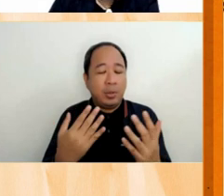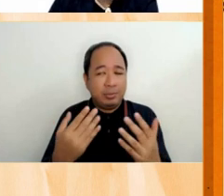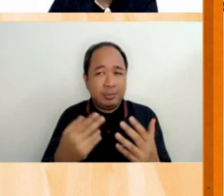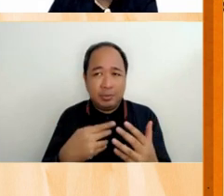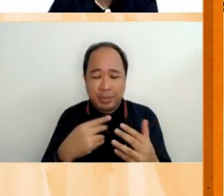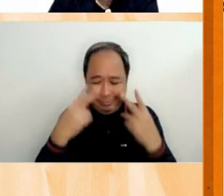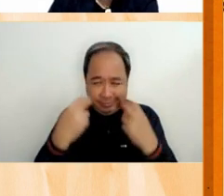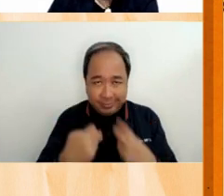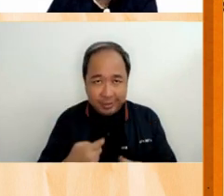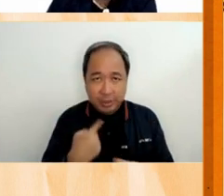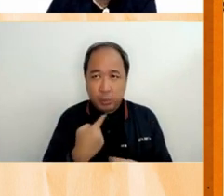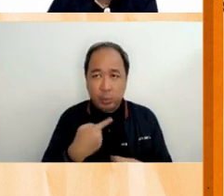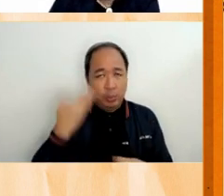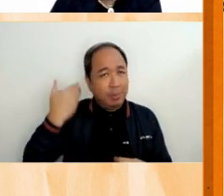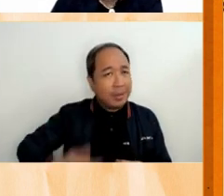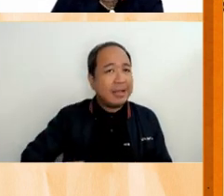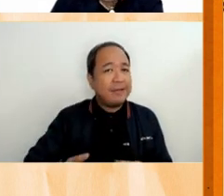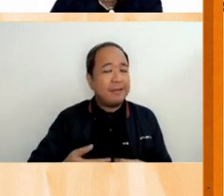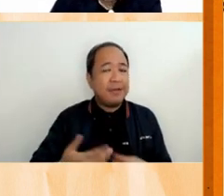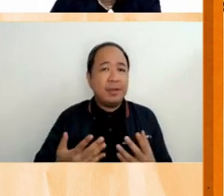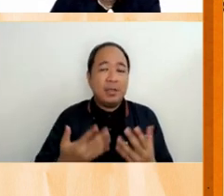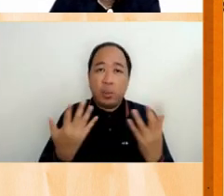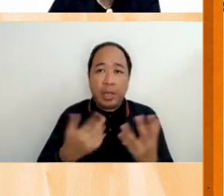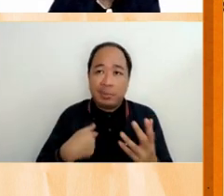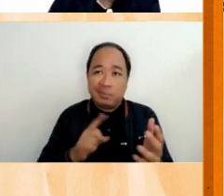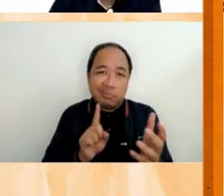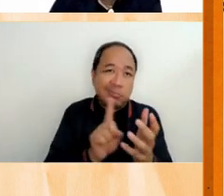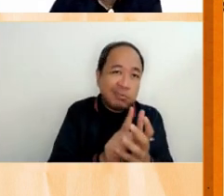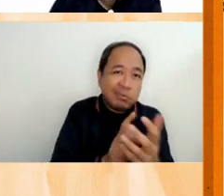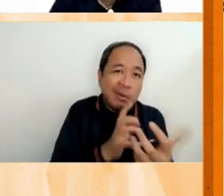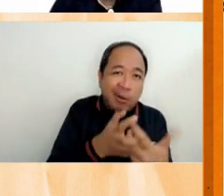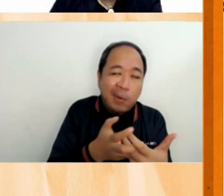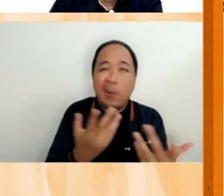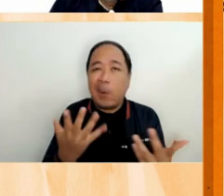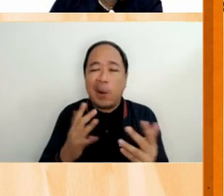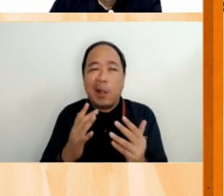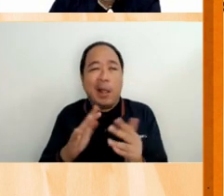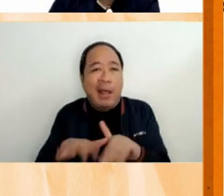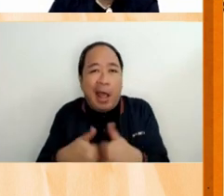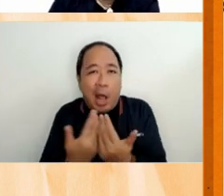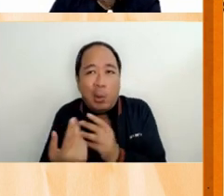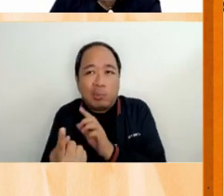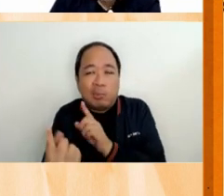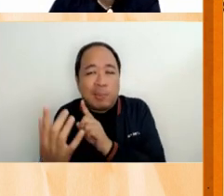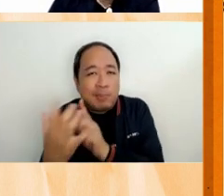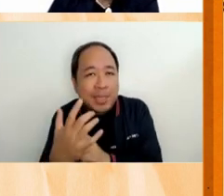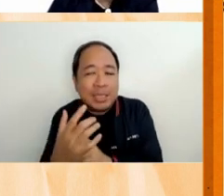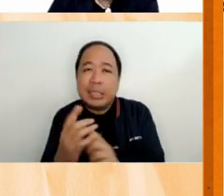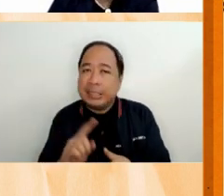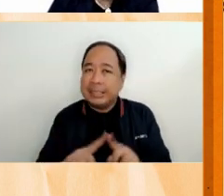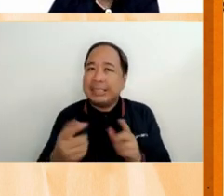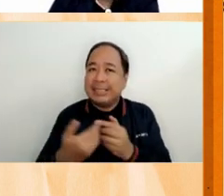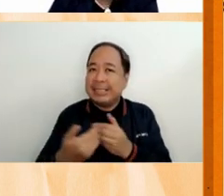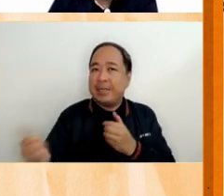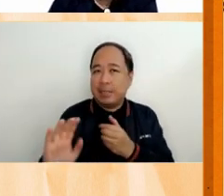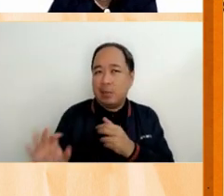as expected. What happened was that after the pandemic, they are immediately thrust back into intense peer